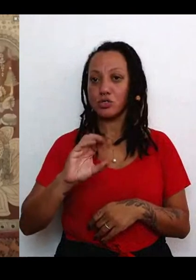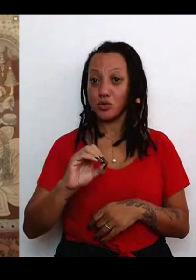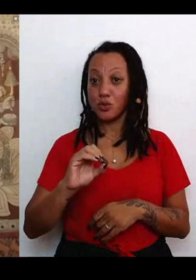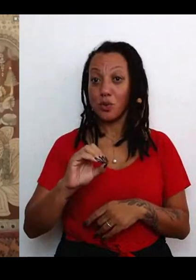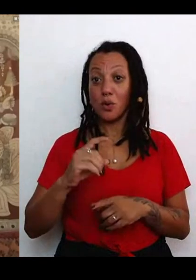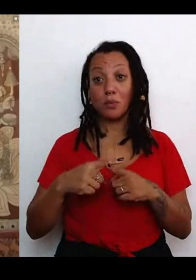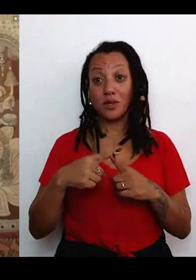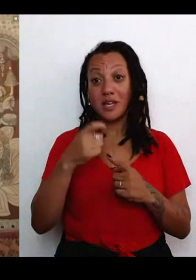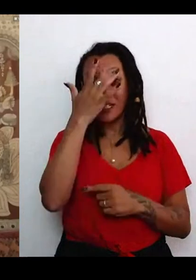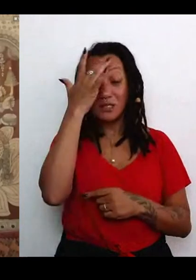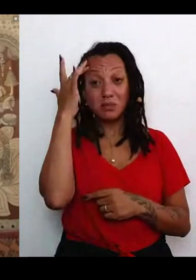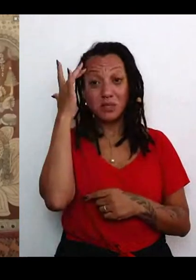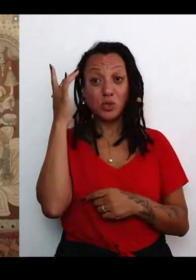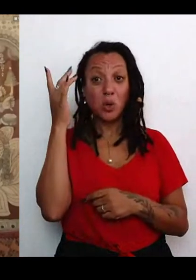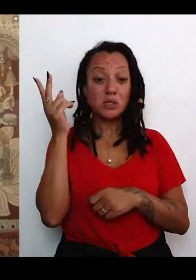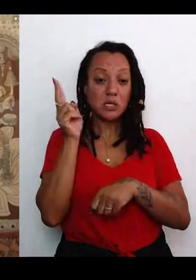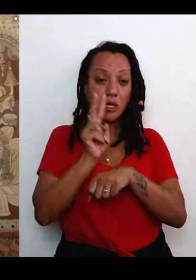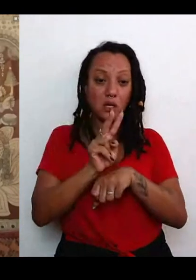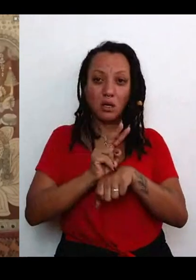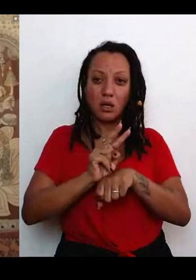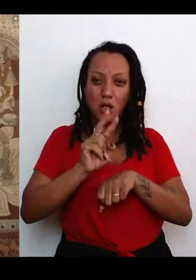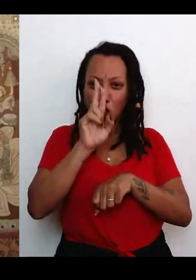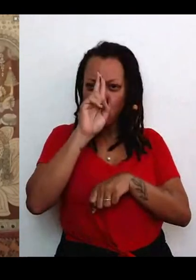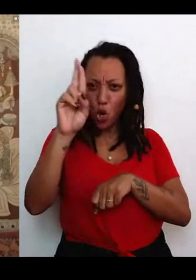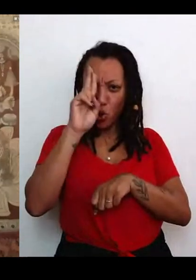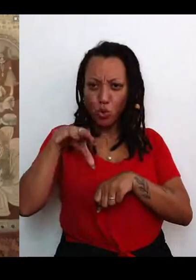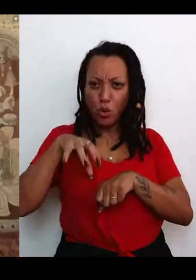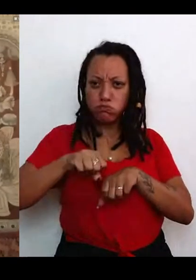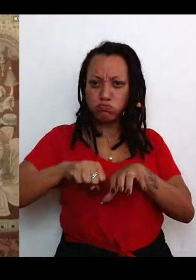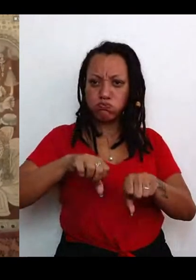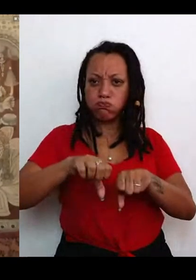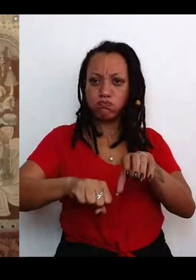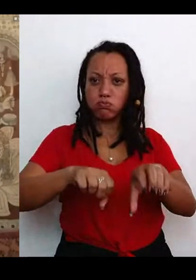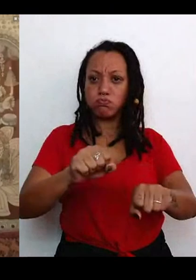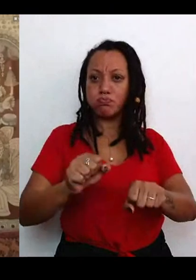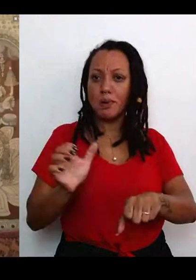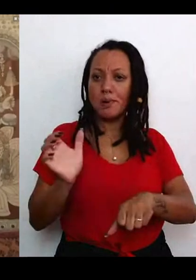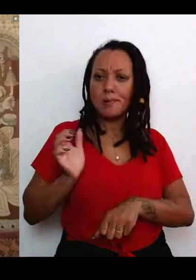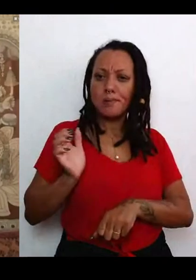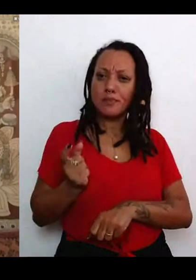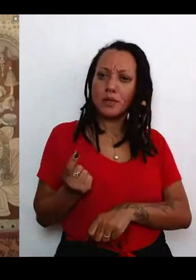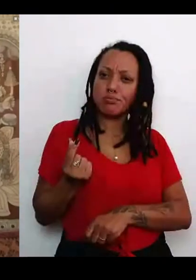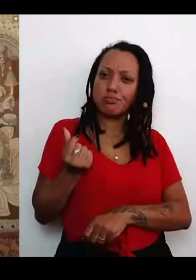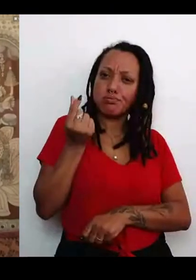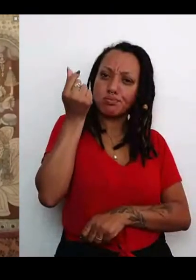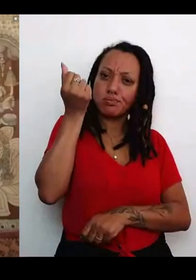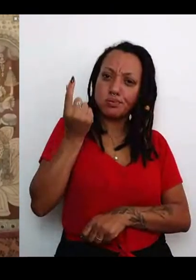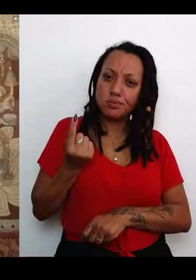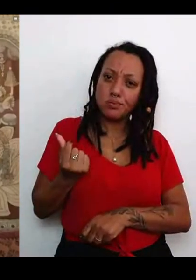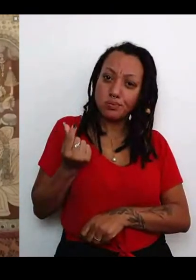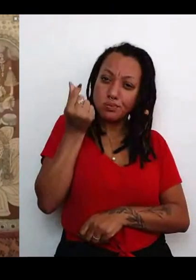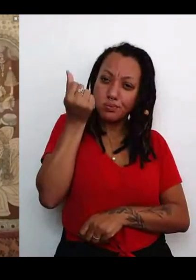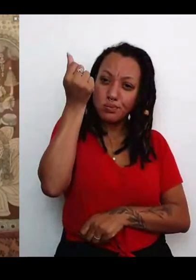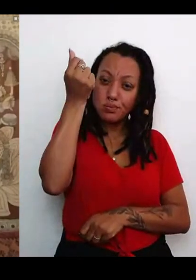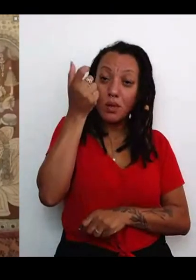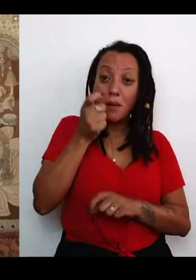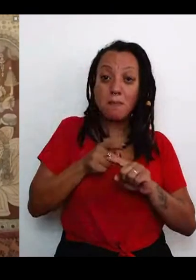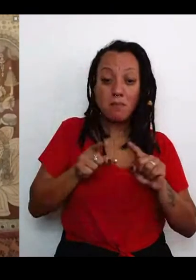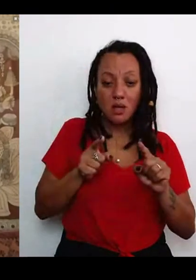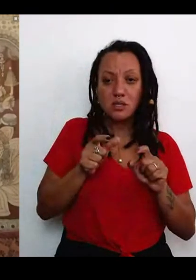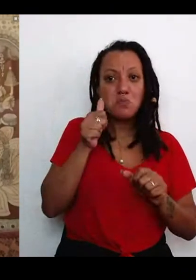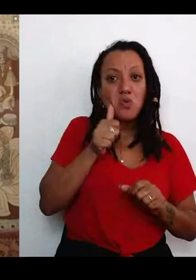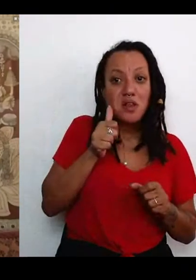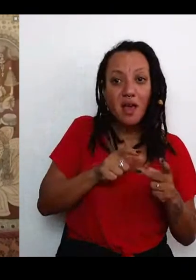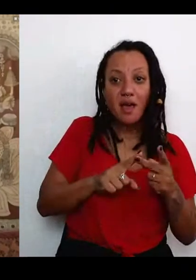the land nature workers women indigenous people and make extraction of wealth from